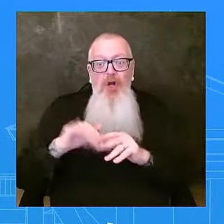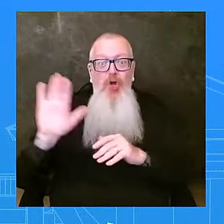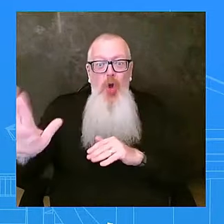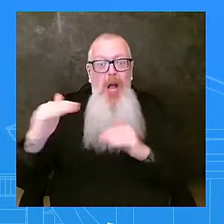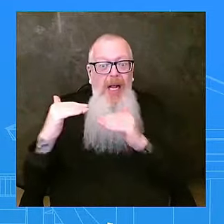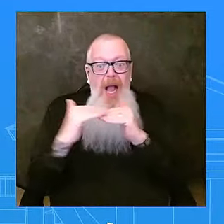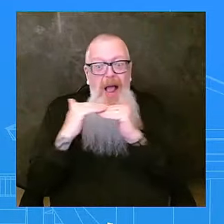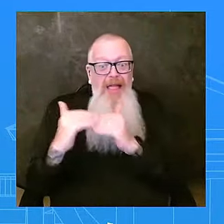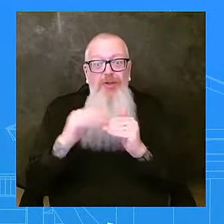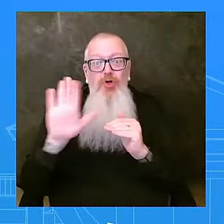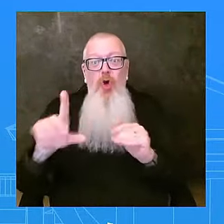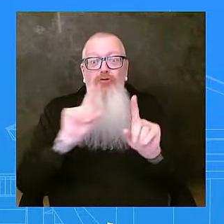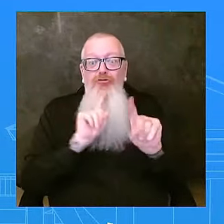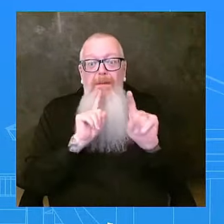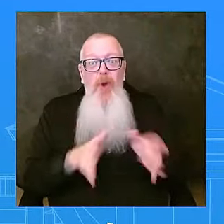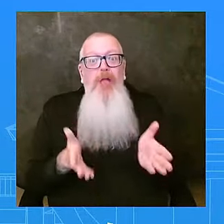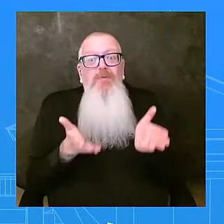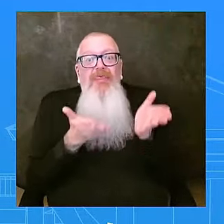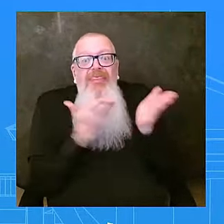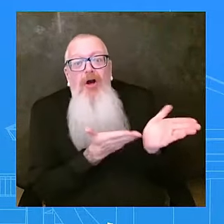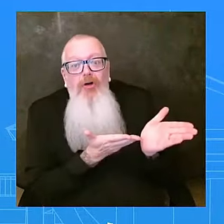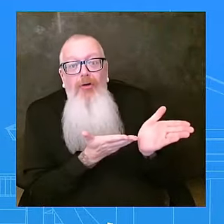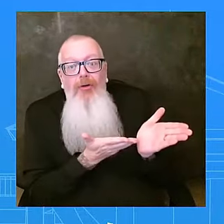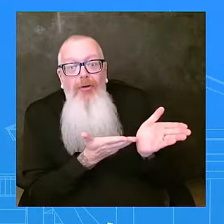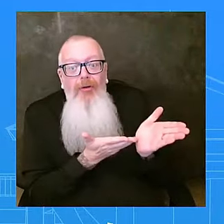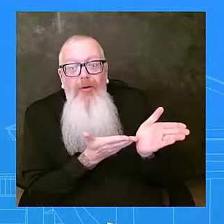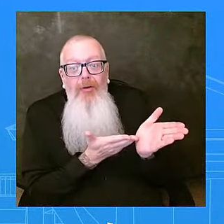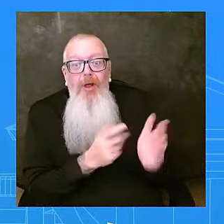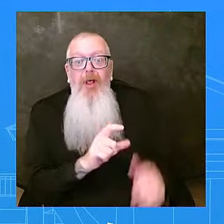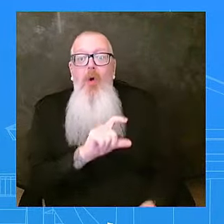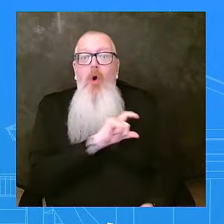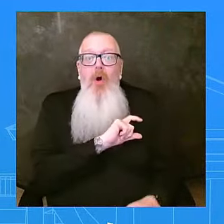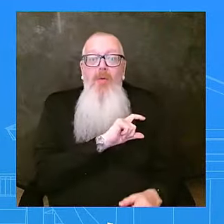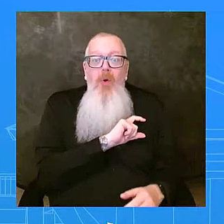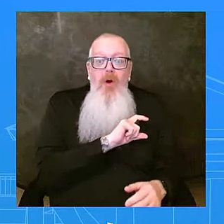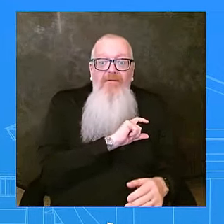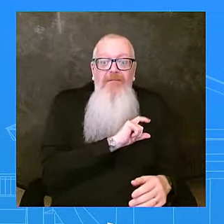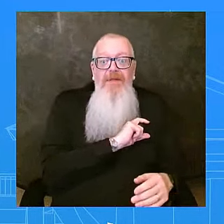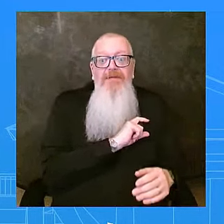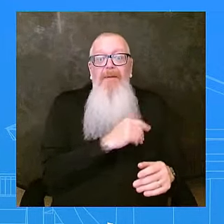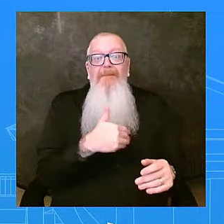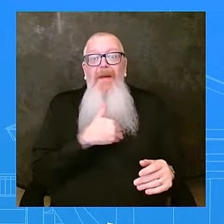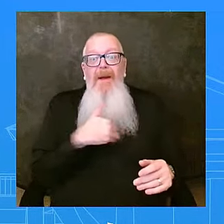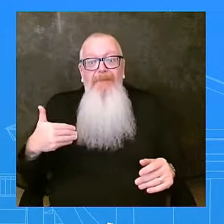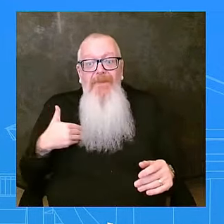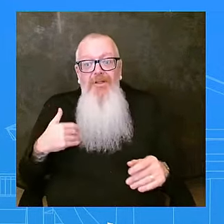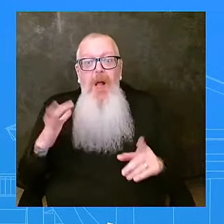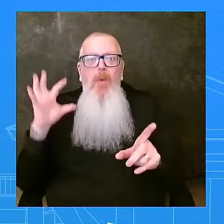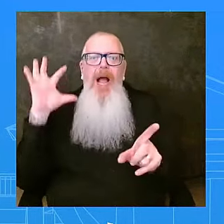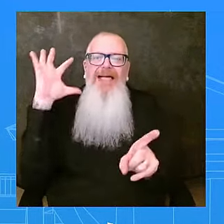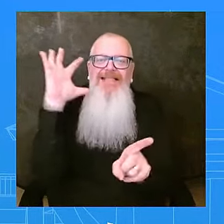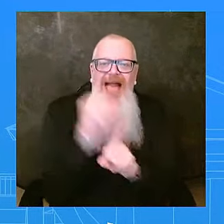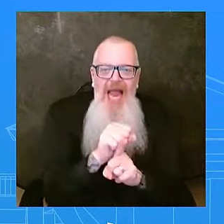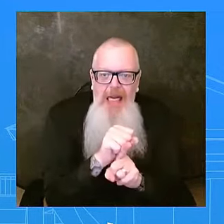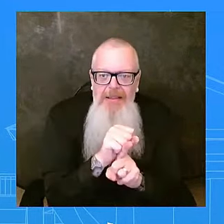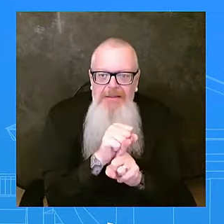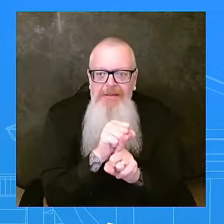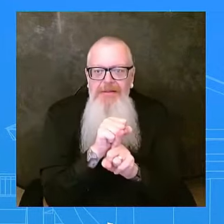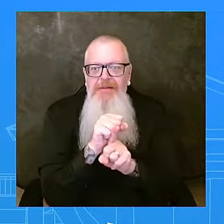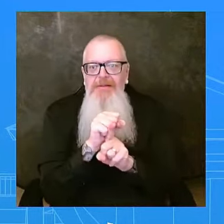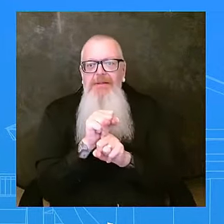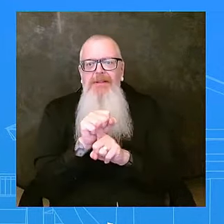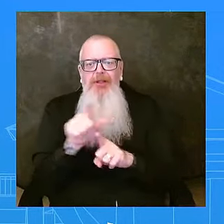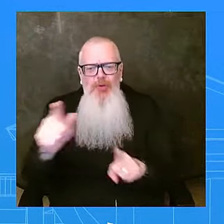there. Law enforcement members were attacked. It was a dark day in our